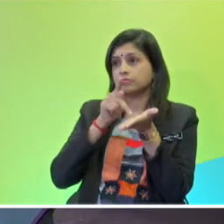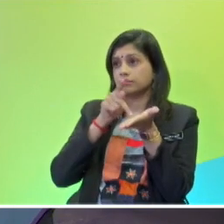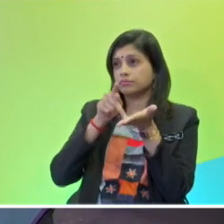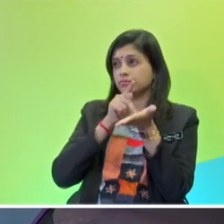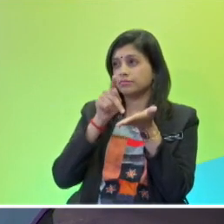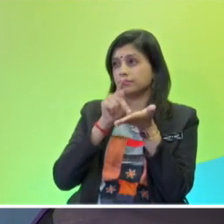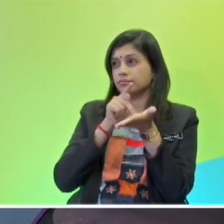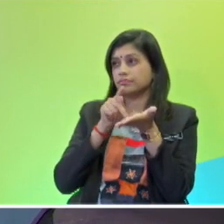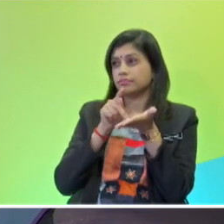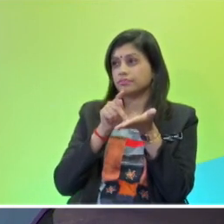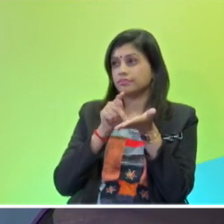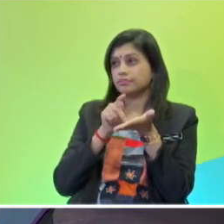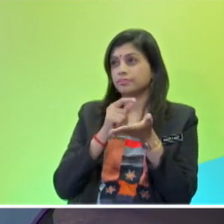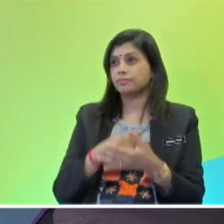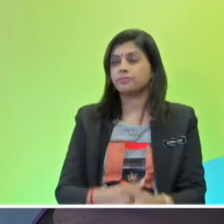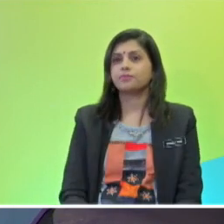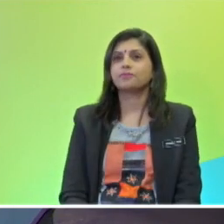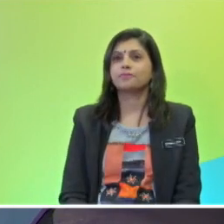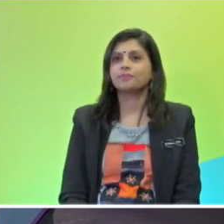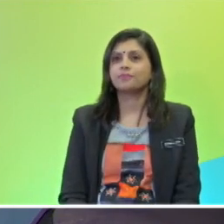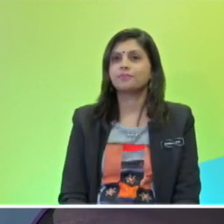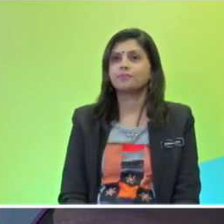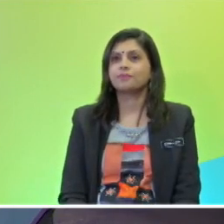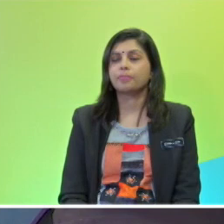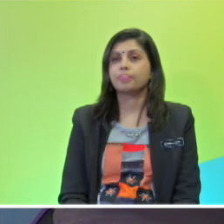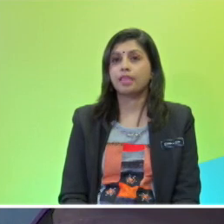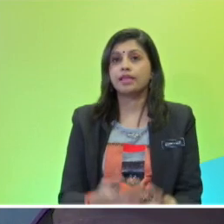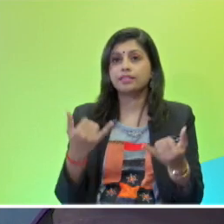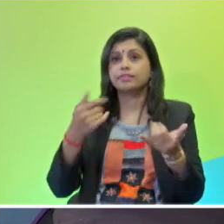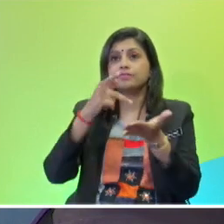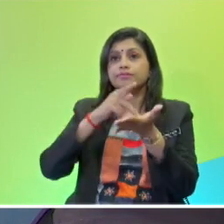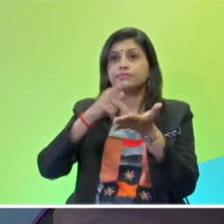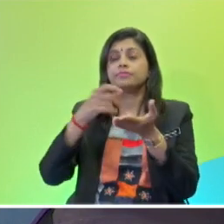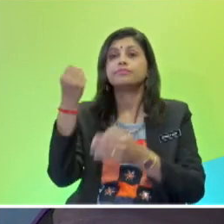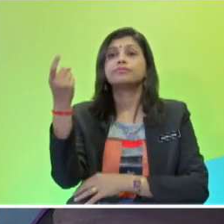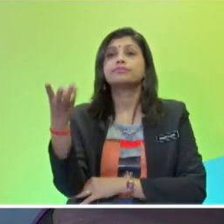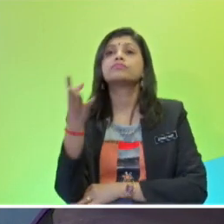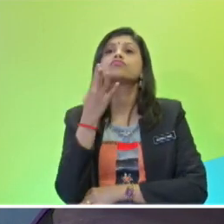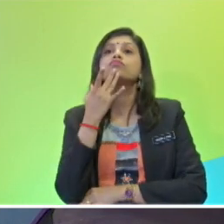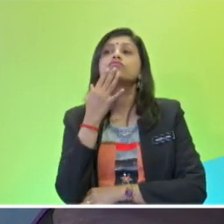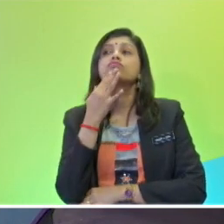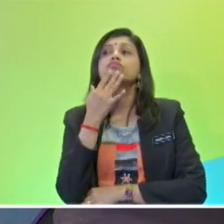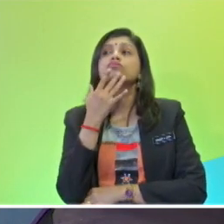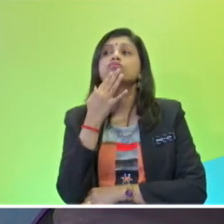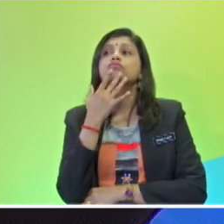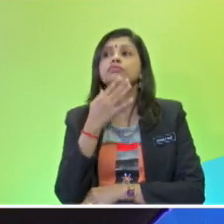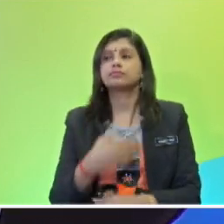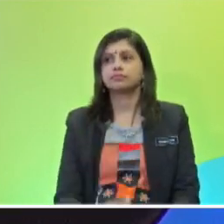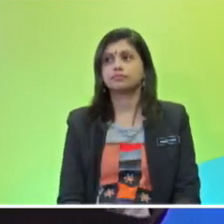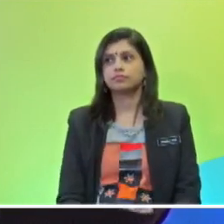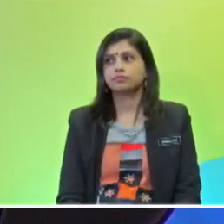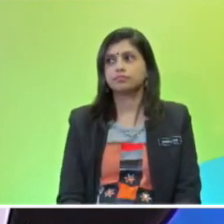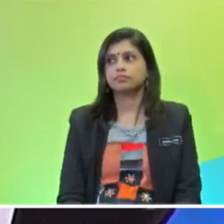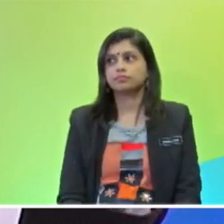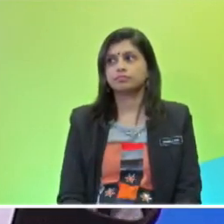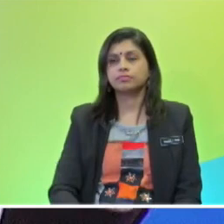Yes. Okay. Now, count me how many parts are shaded there. Okay, so now there are 6 parts. 1, 2, 3, 4, 5, 6.